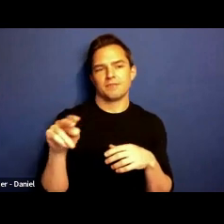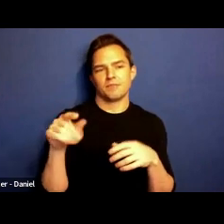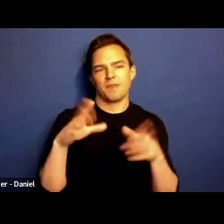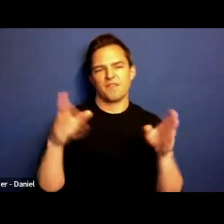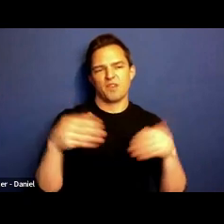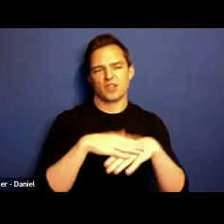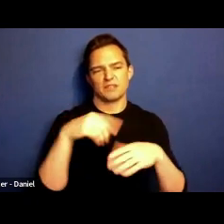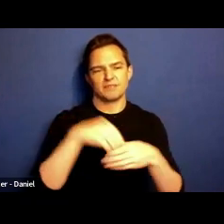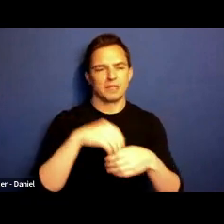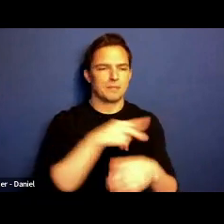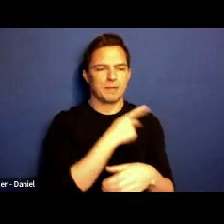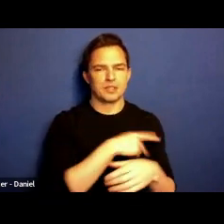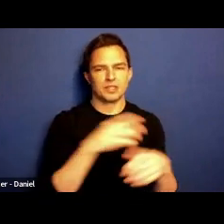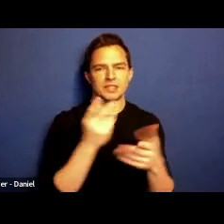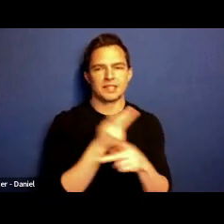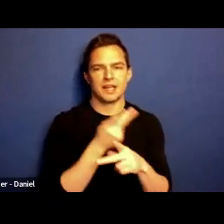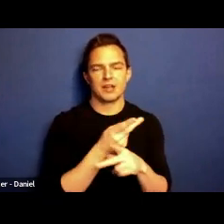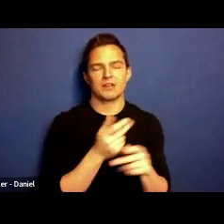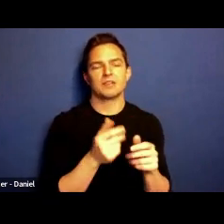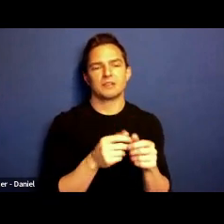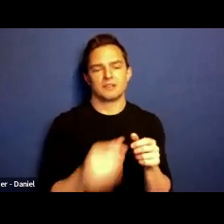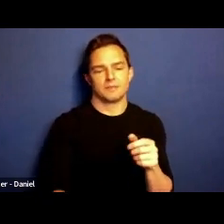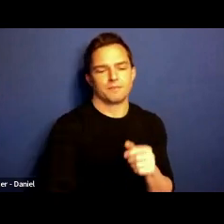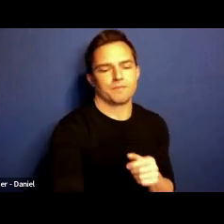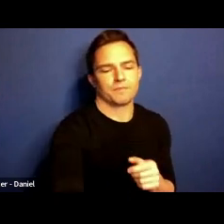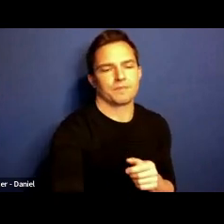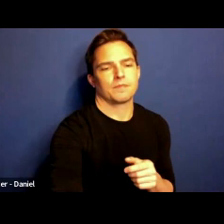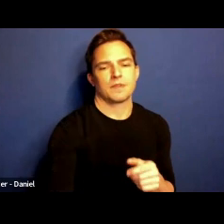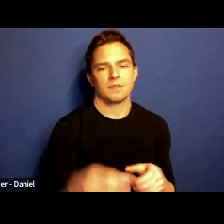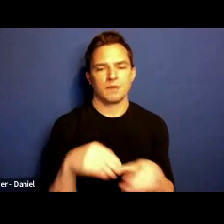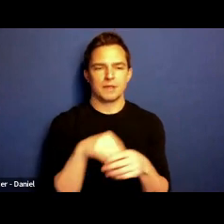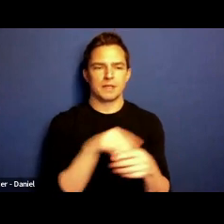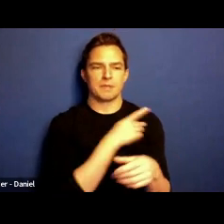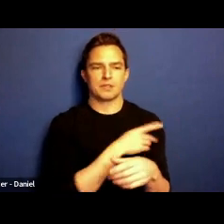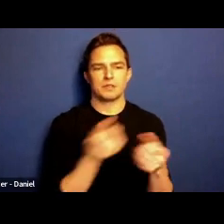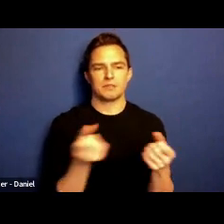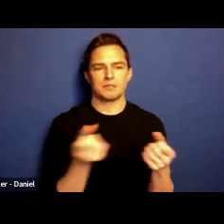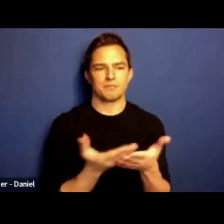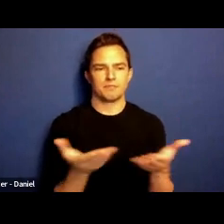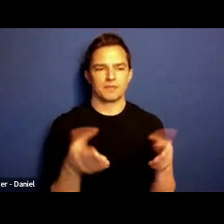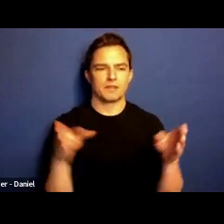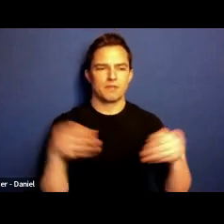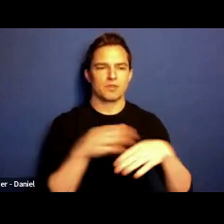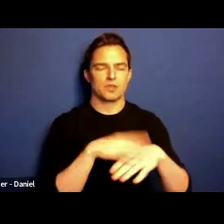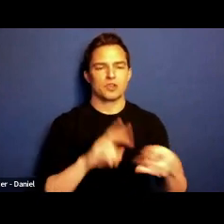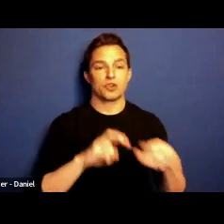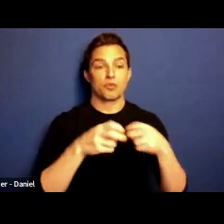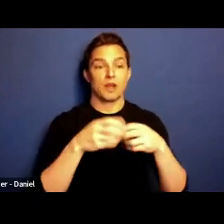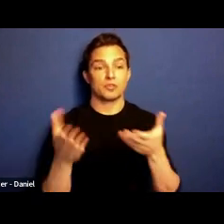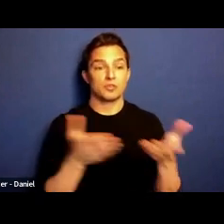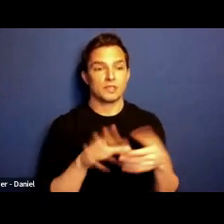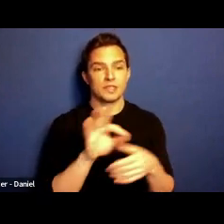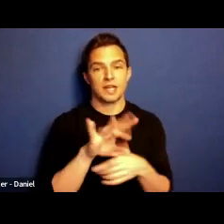within the larger behavioral health services continuum. So many of the recent TAC papers focus on crisis services,